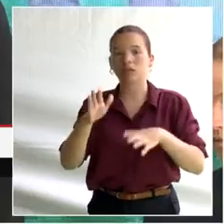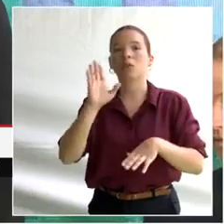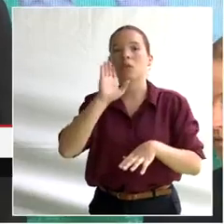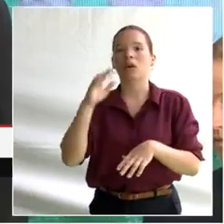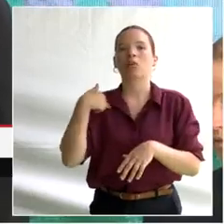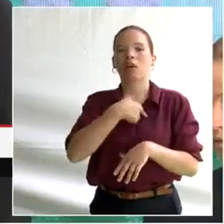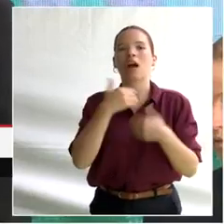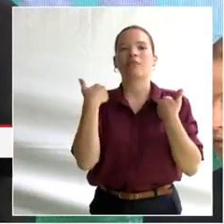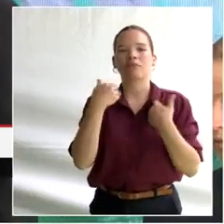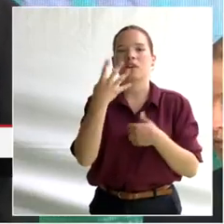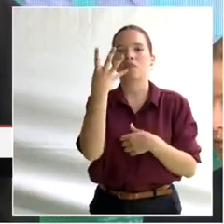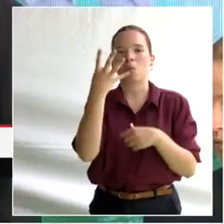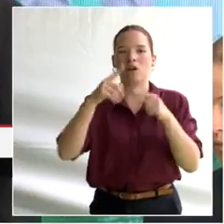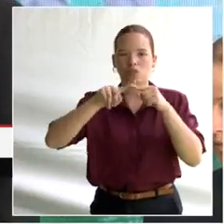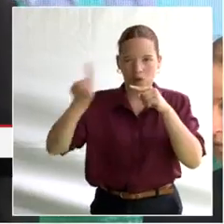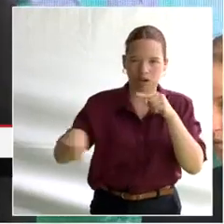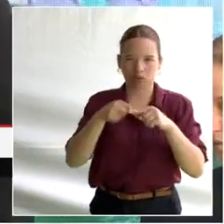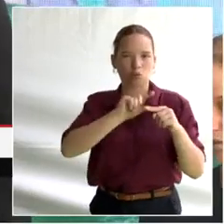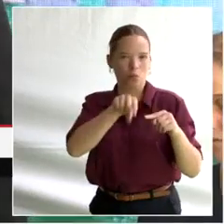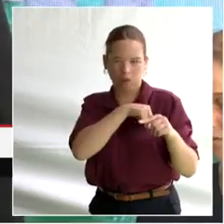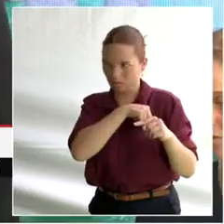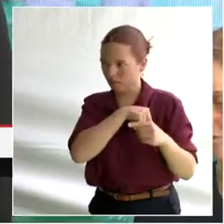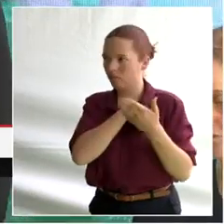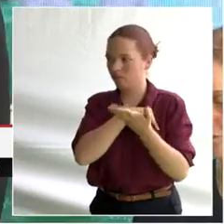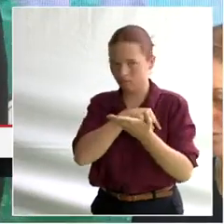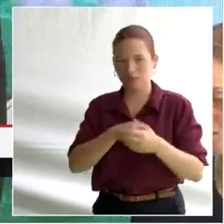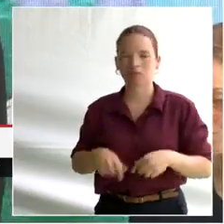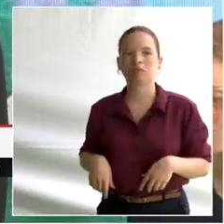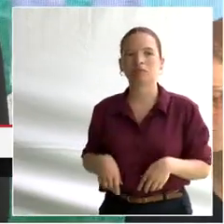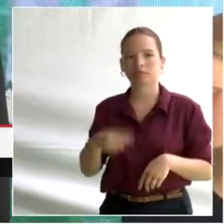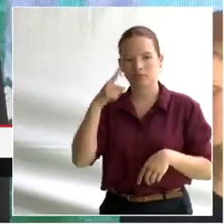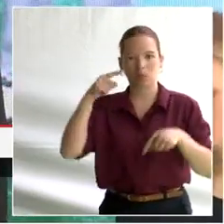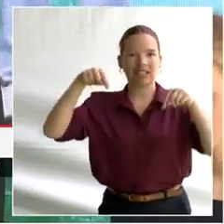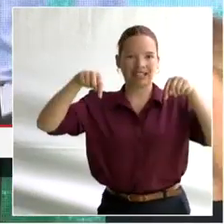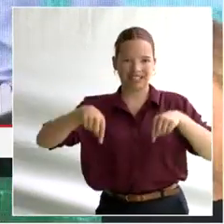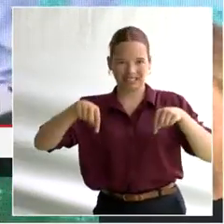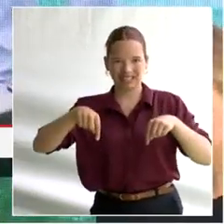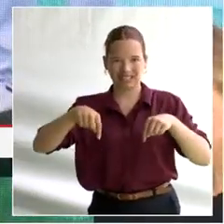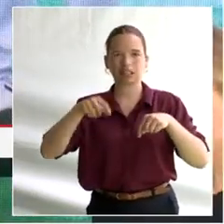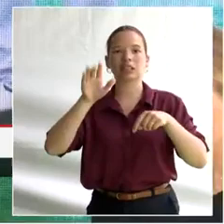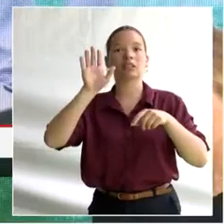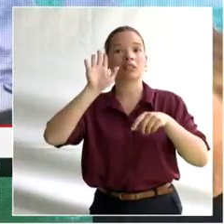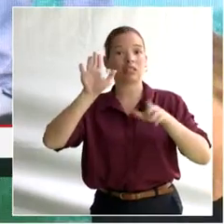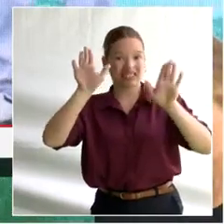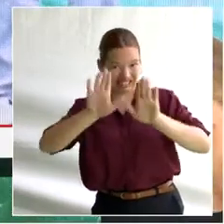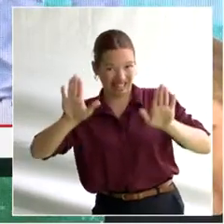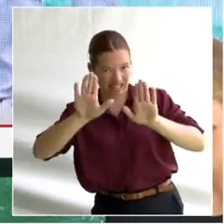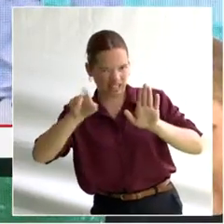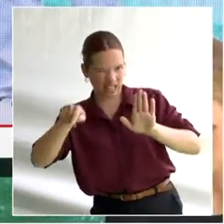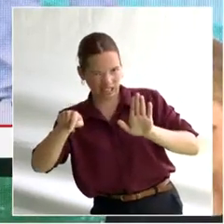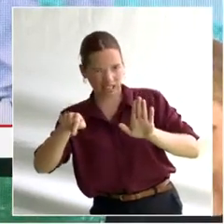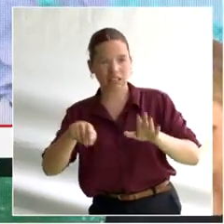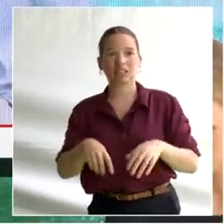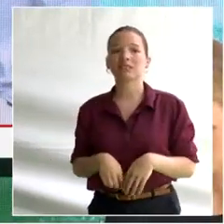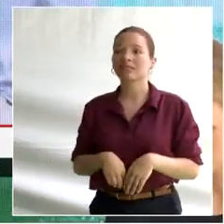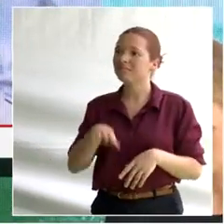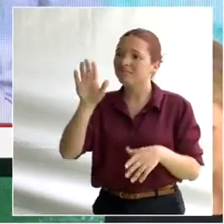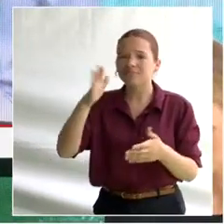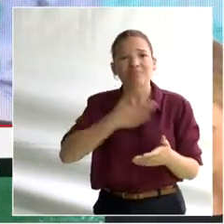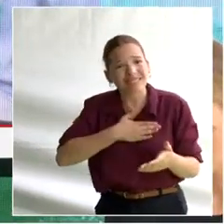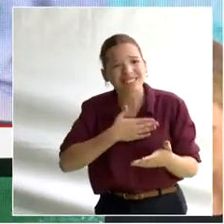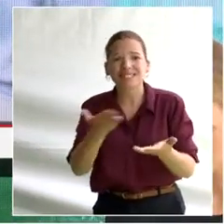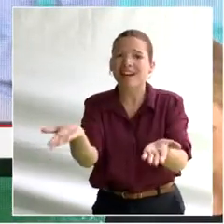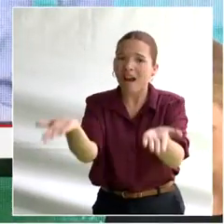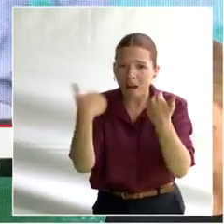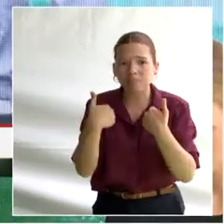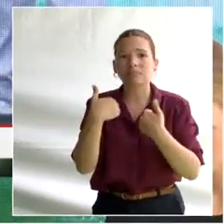that spot during Saturday and Sunday. So I hope that you also join us to watch those amazing players,